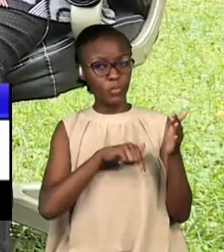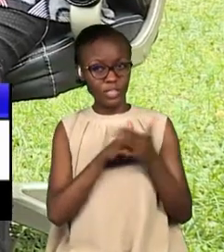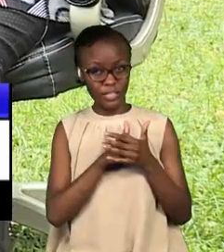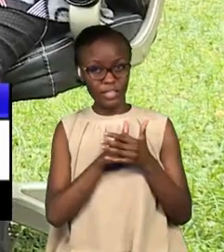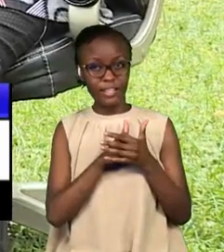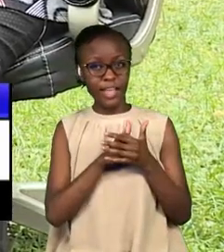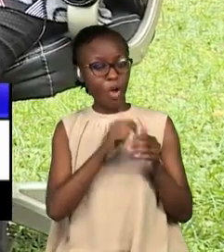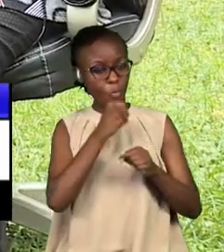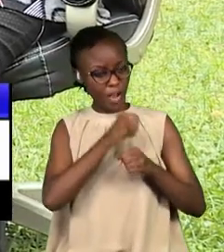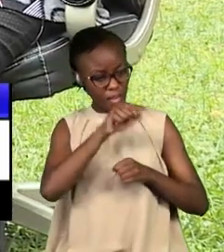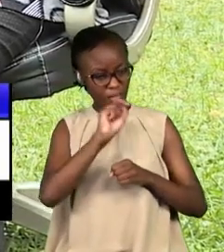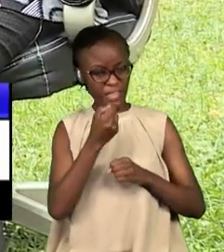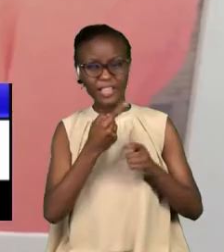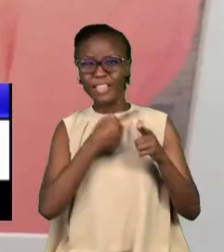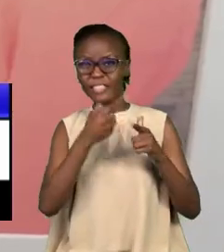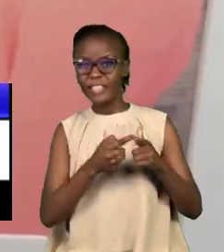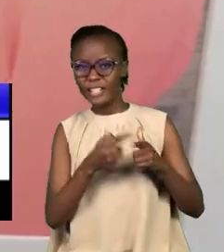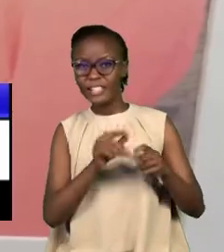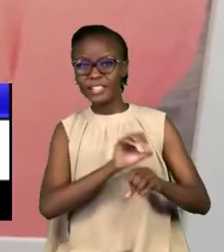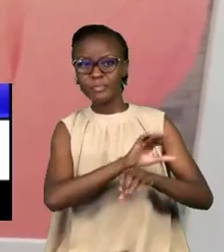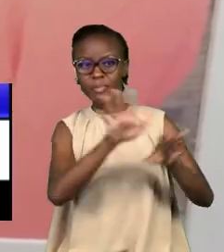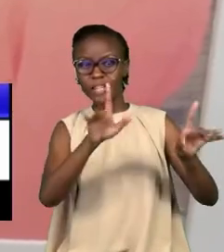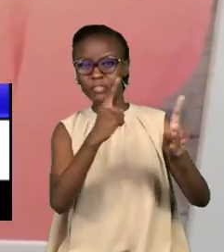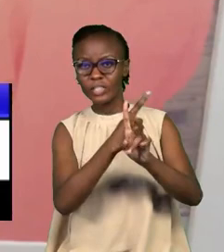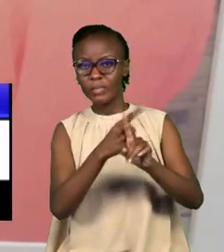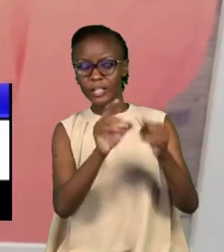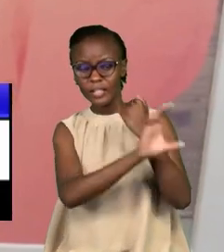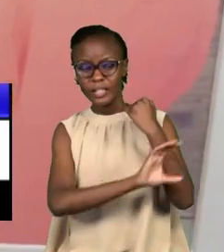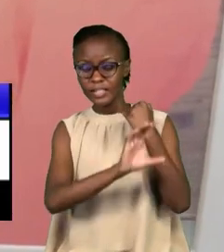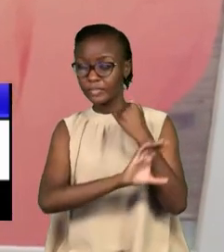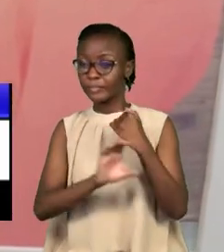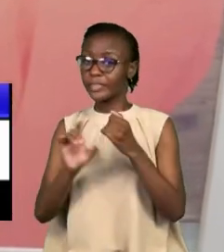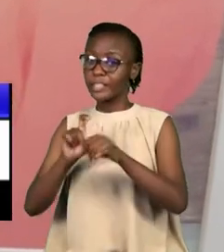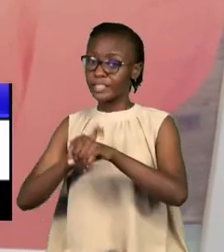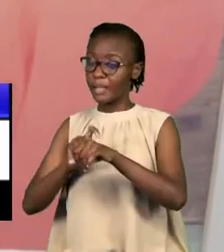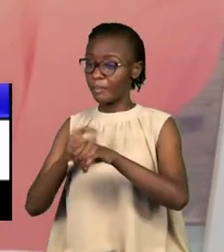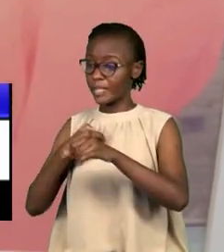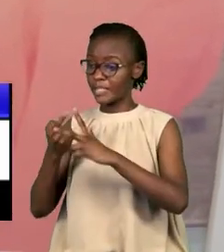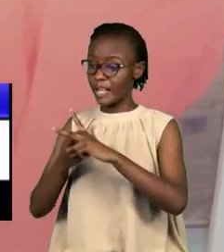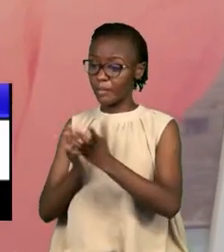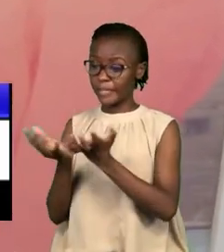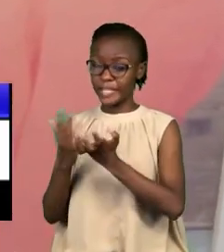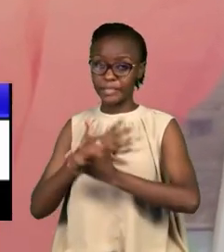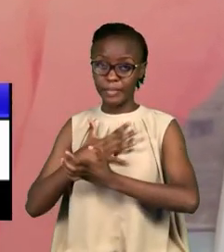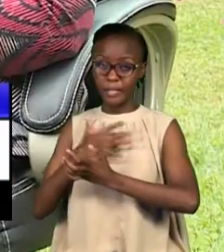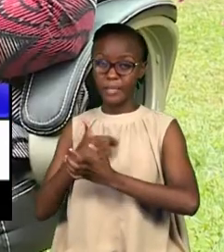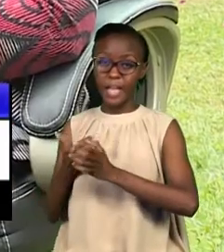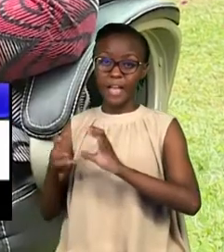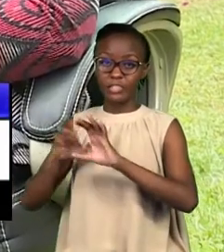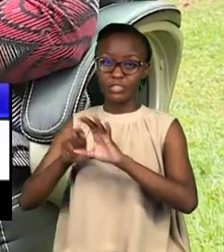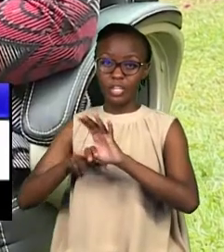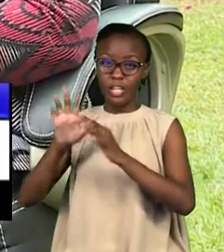of Kenya and venture to 25 others? When I started this business, I also joined a network, an